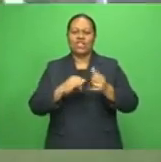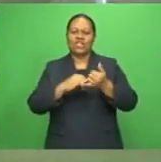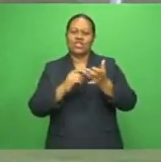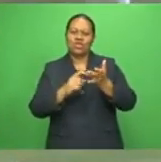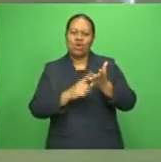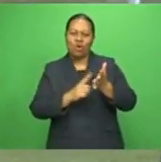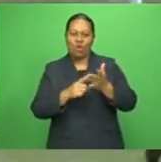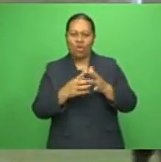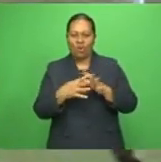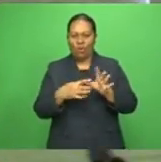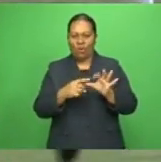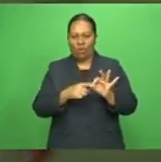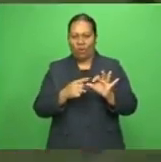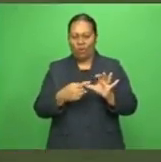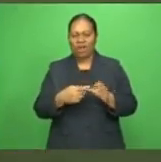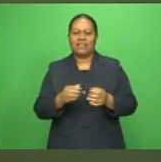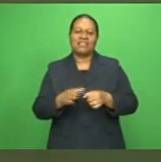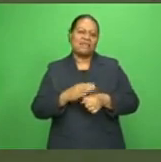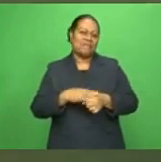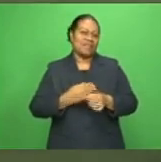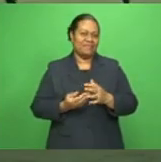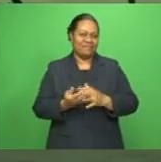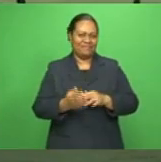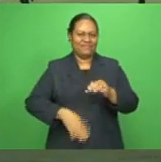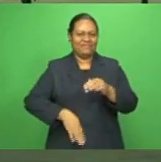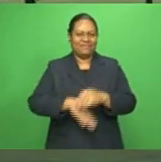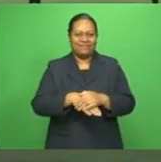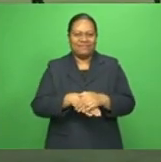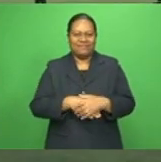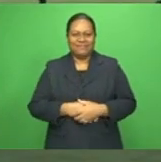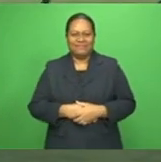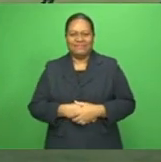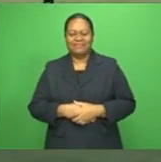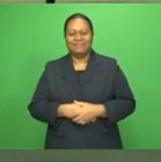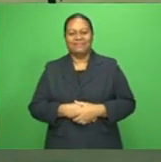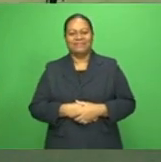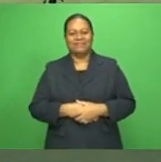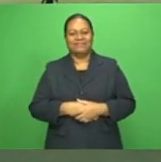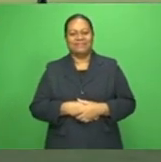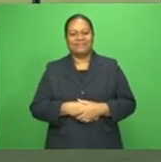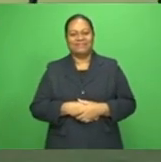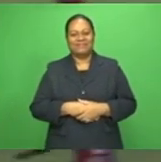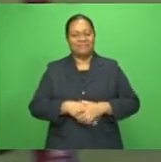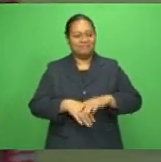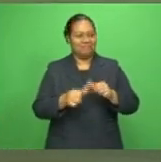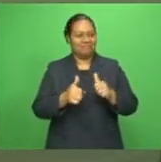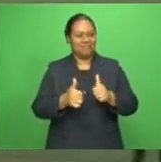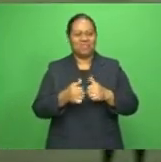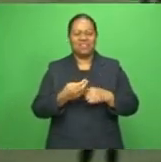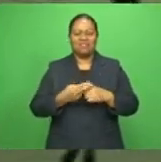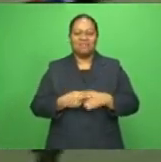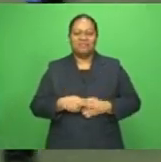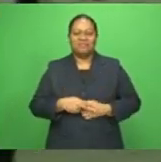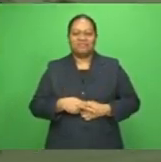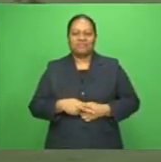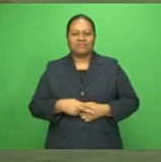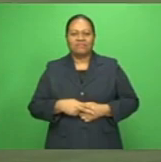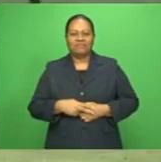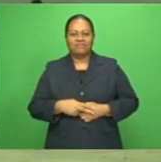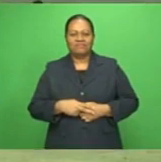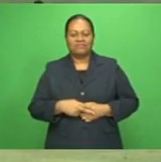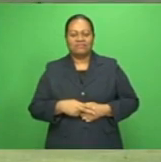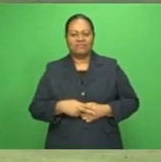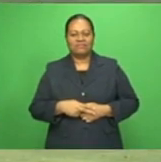Saula turns and Saula drives and Raju. Mosisi, his cross, again not a good one and falling through, Vinit and a penalty.